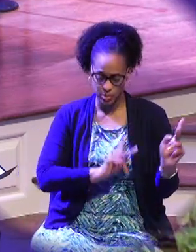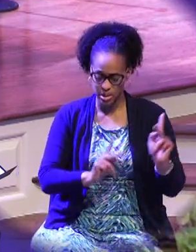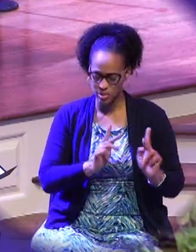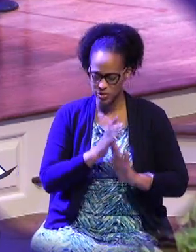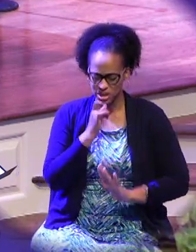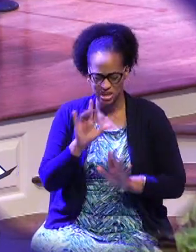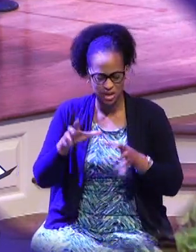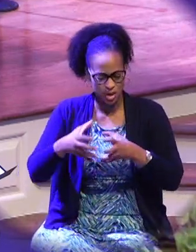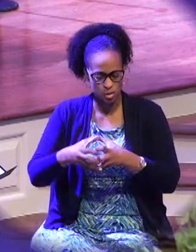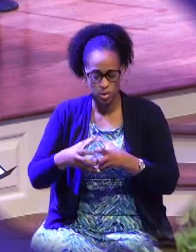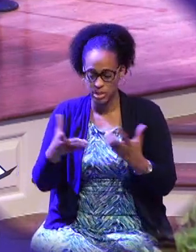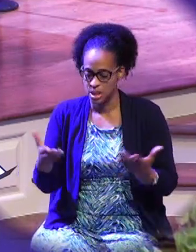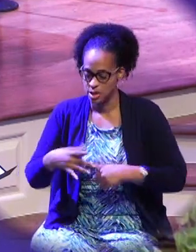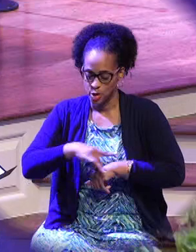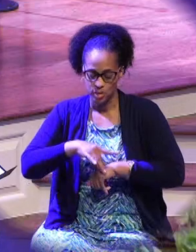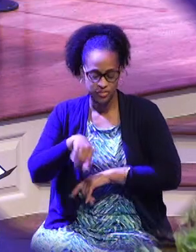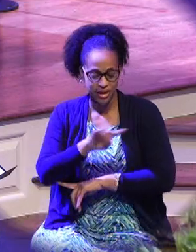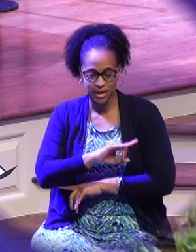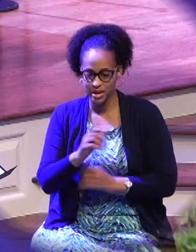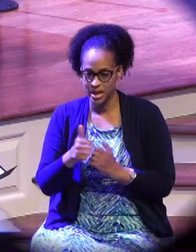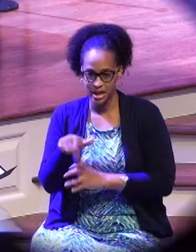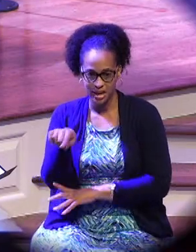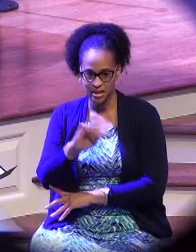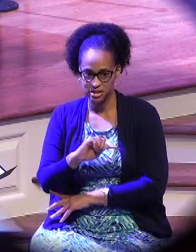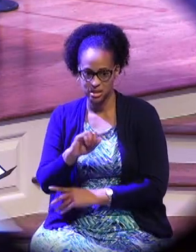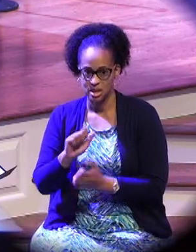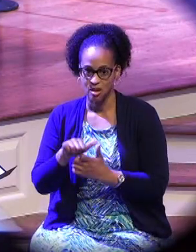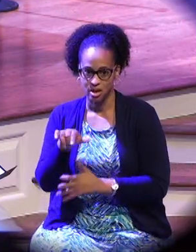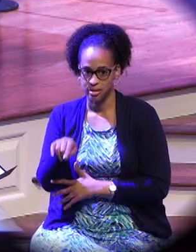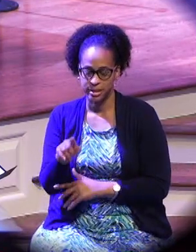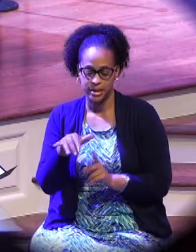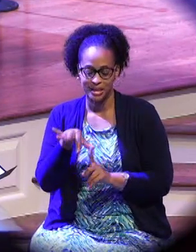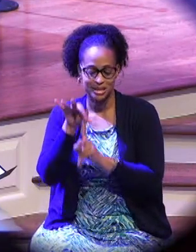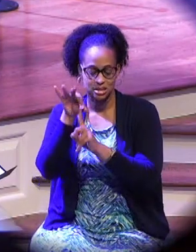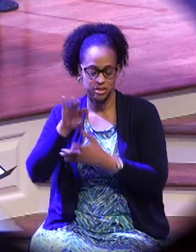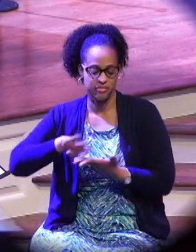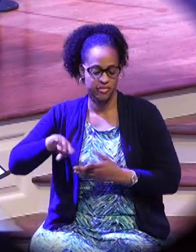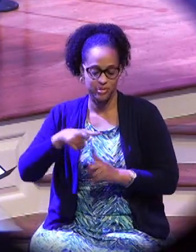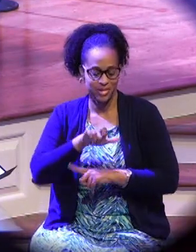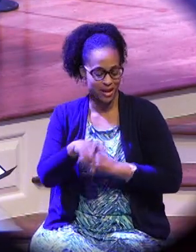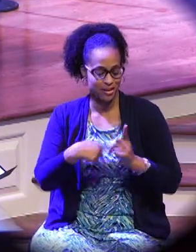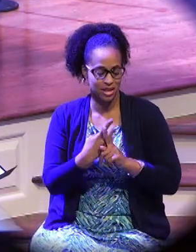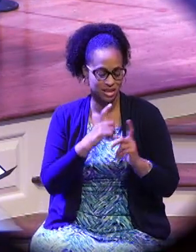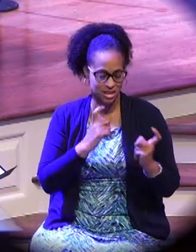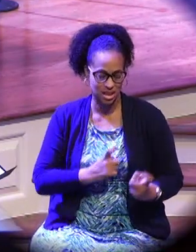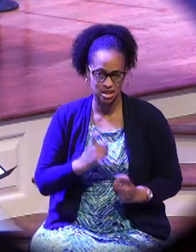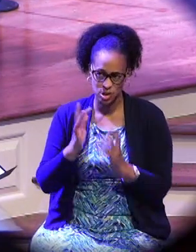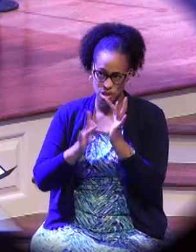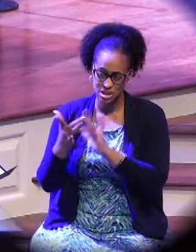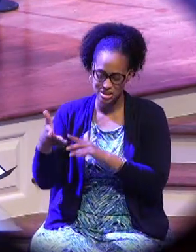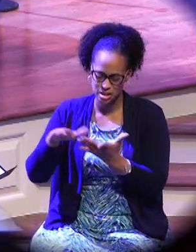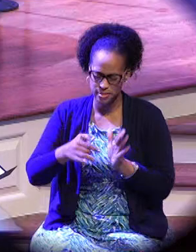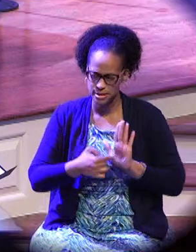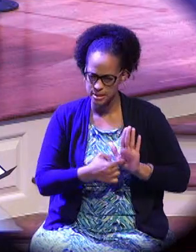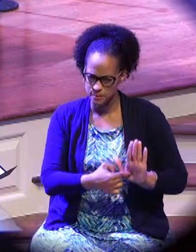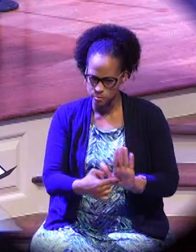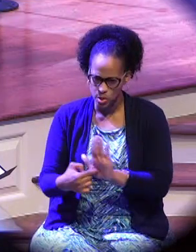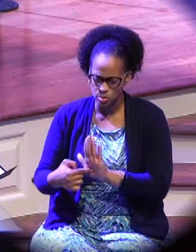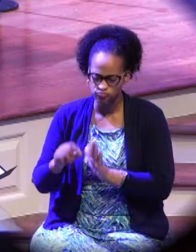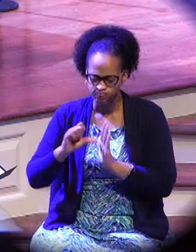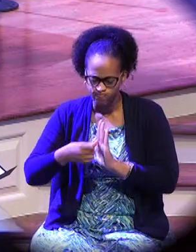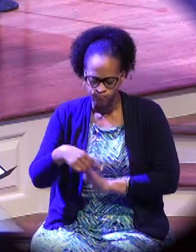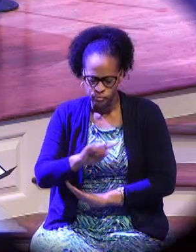a group on the planet that has a monopoly on that kind of sin. And Jesus' death exposes really